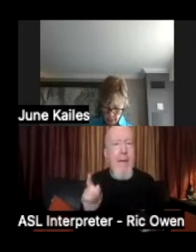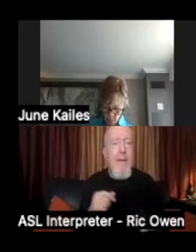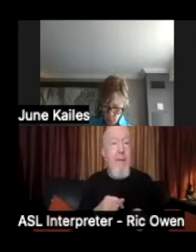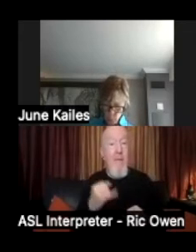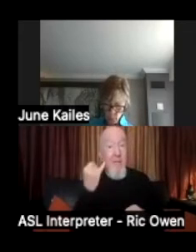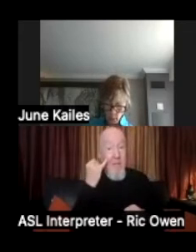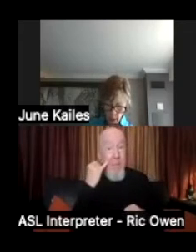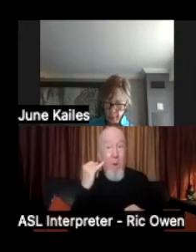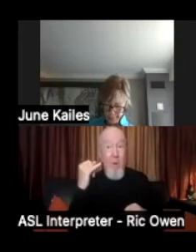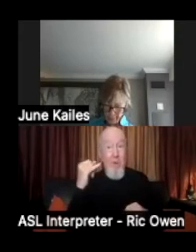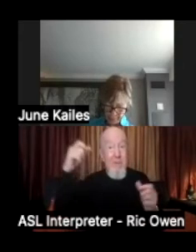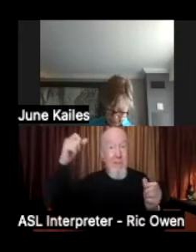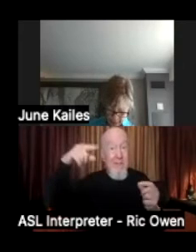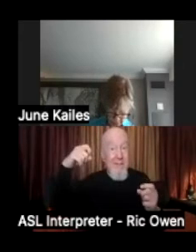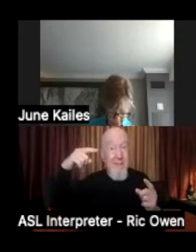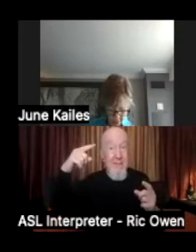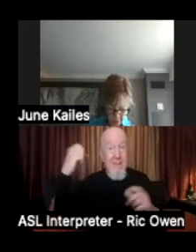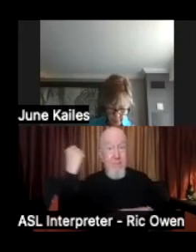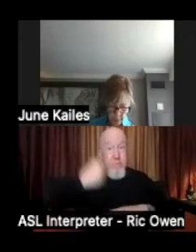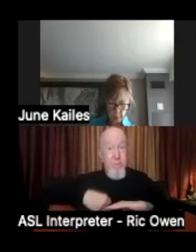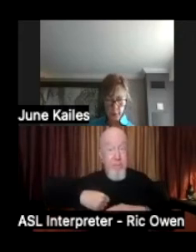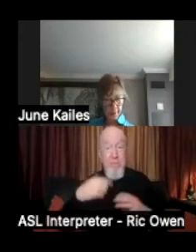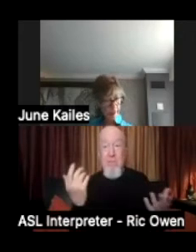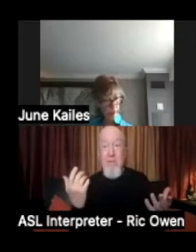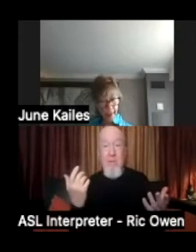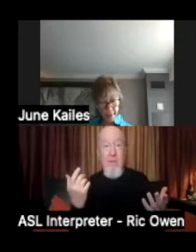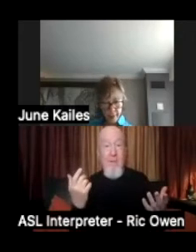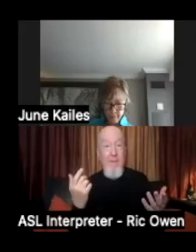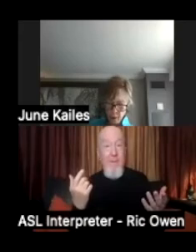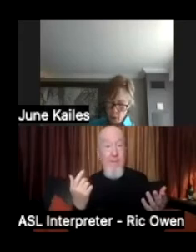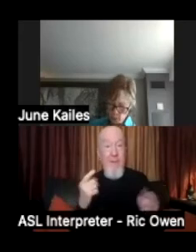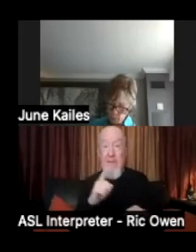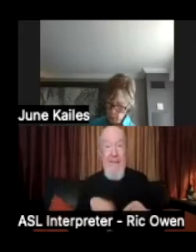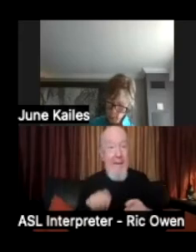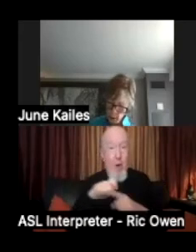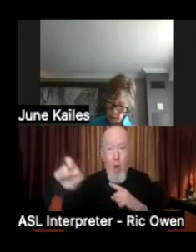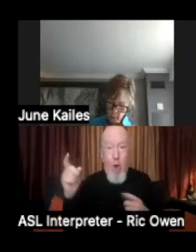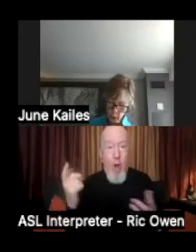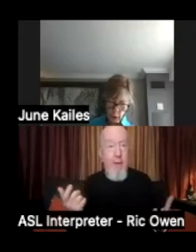down? Or can they text? Do they have a landline